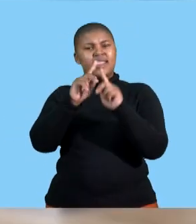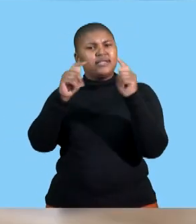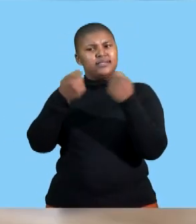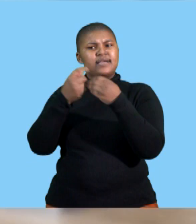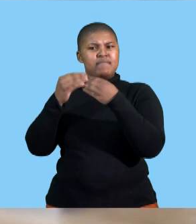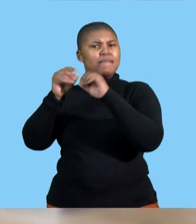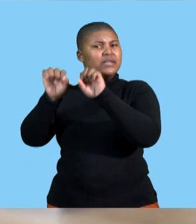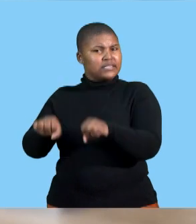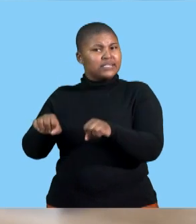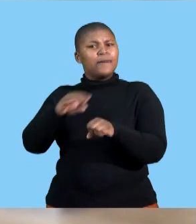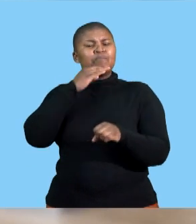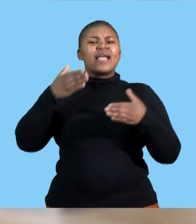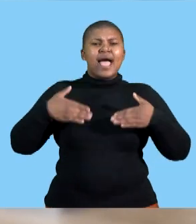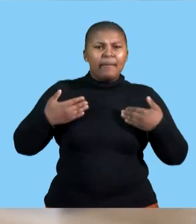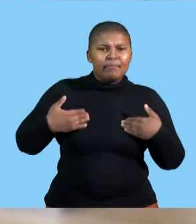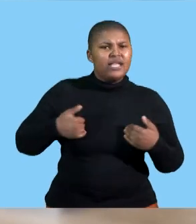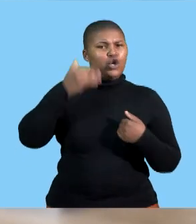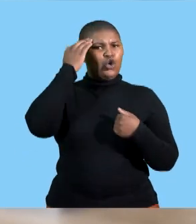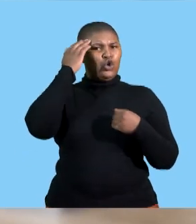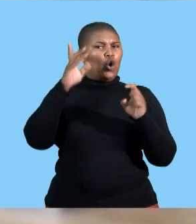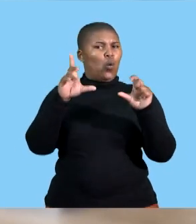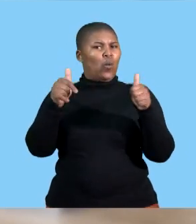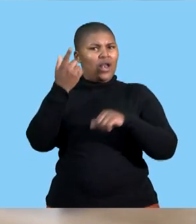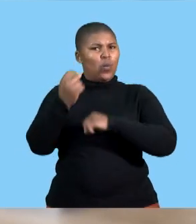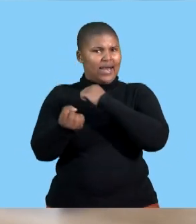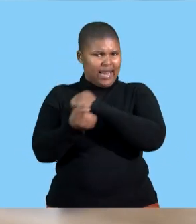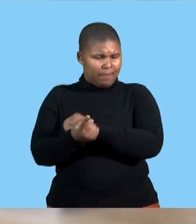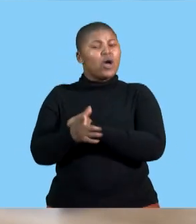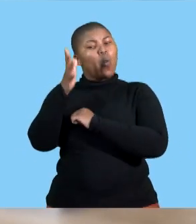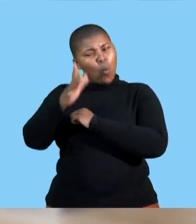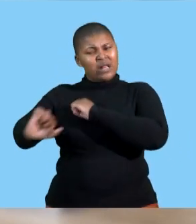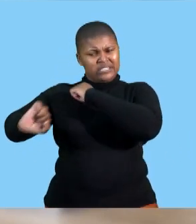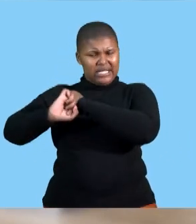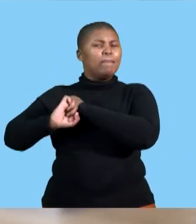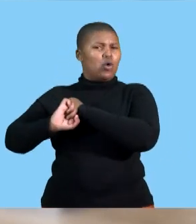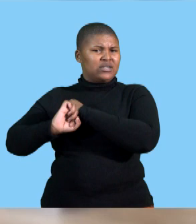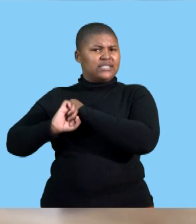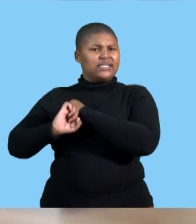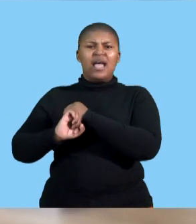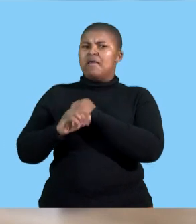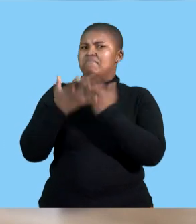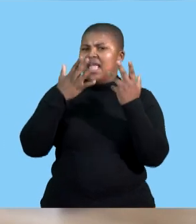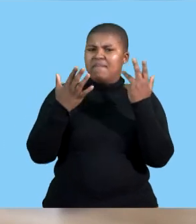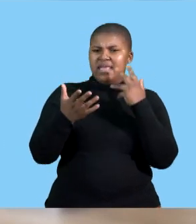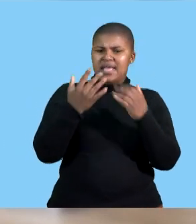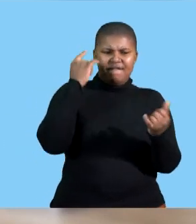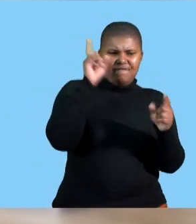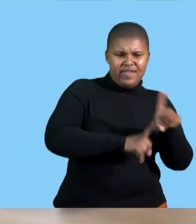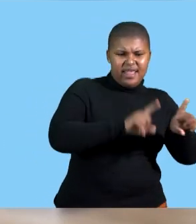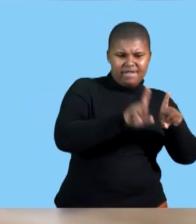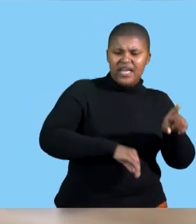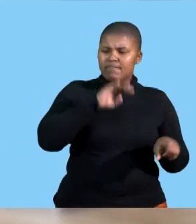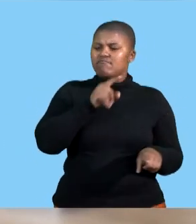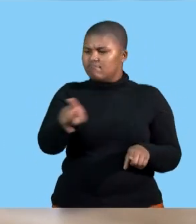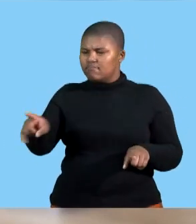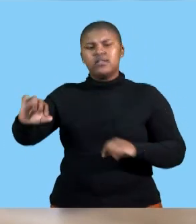members. Obviously, they are happy. They know very well that they are going to be supported. Be it they fall down, they are going to be lifted by